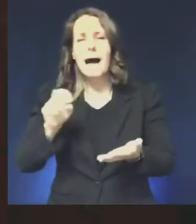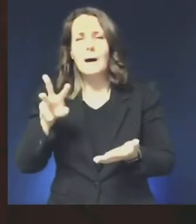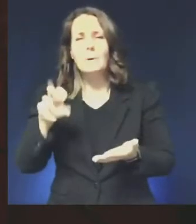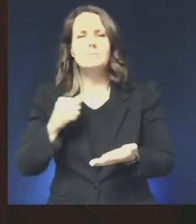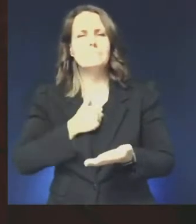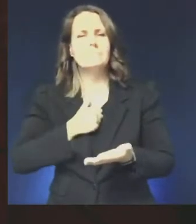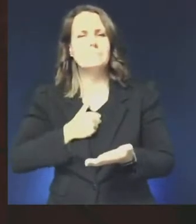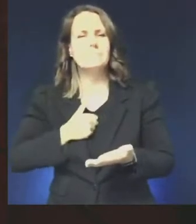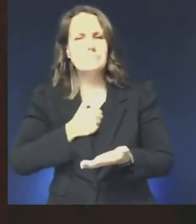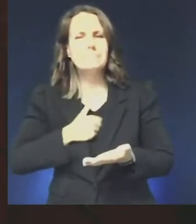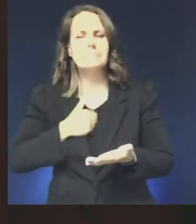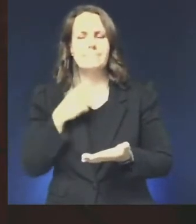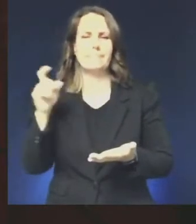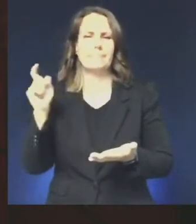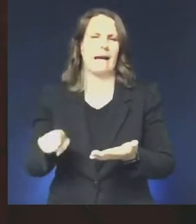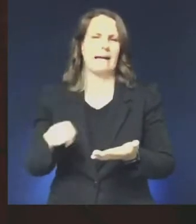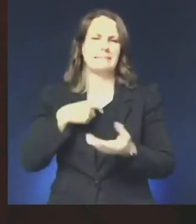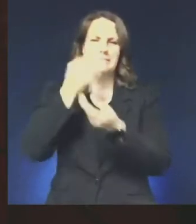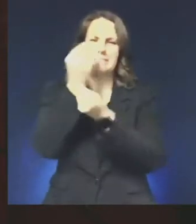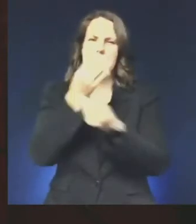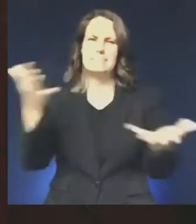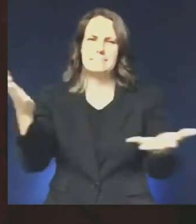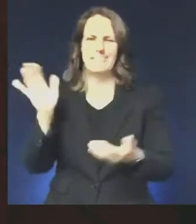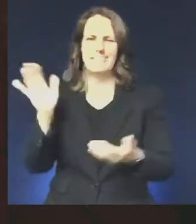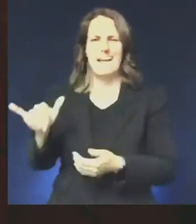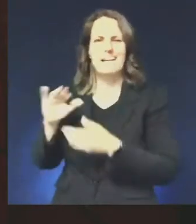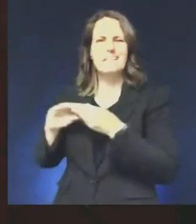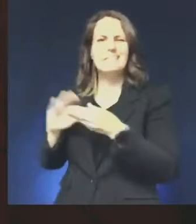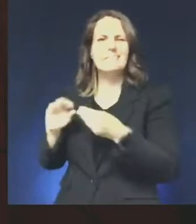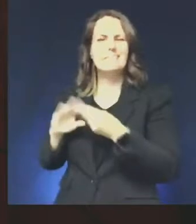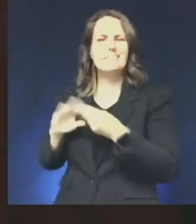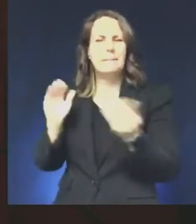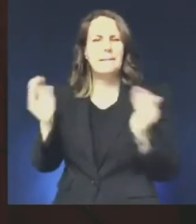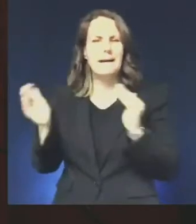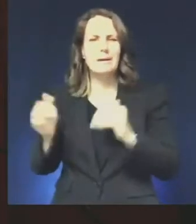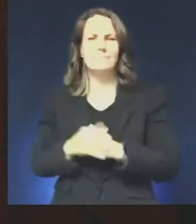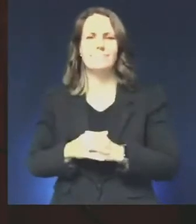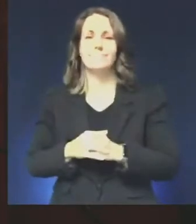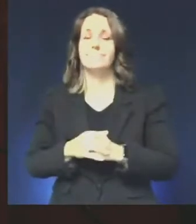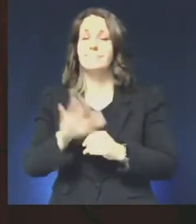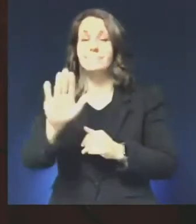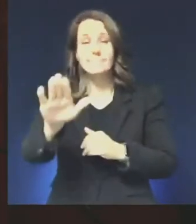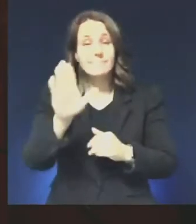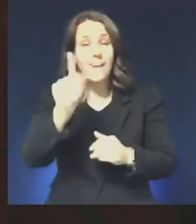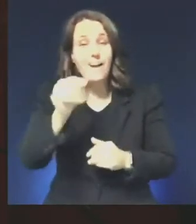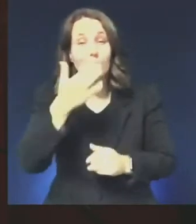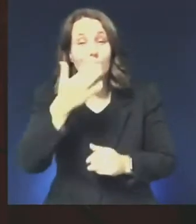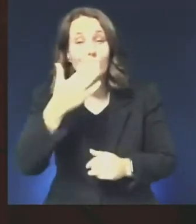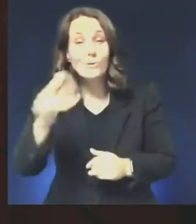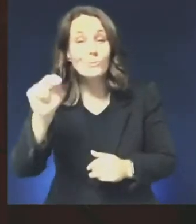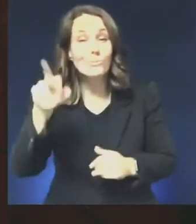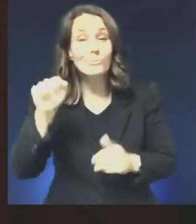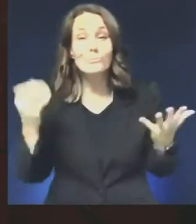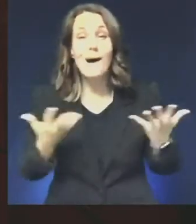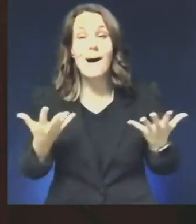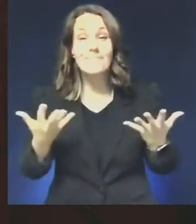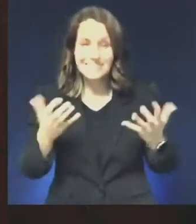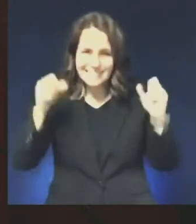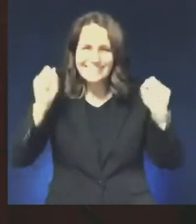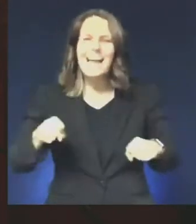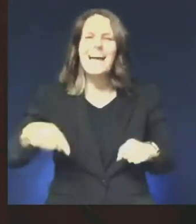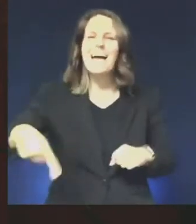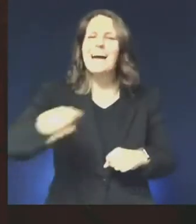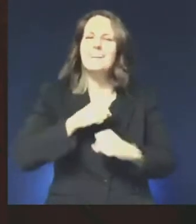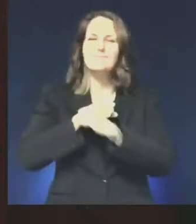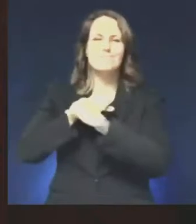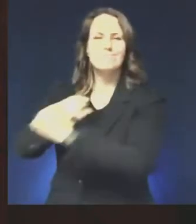of the Delta virus: masking and physical distancing. We all hoped that we were able to take off our